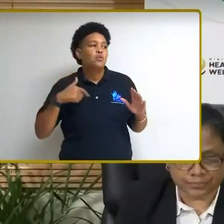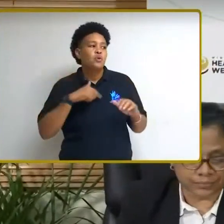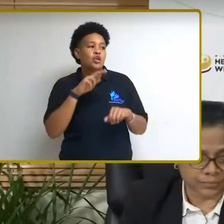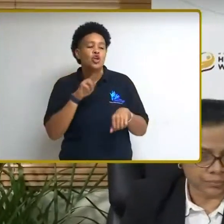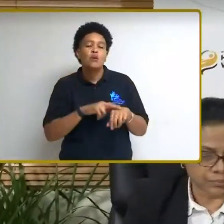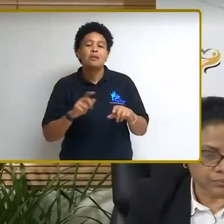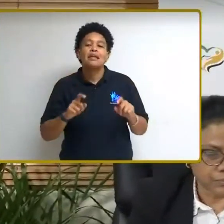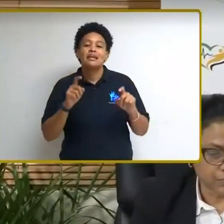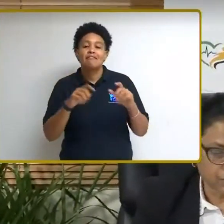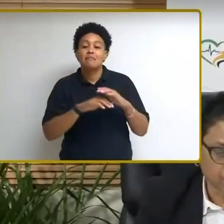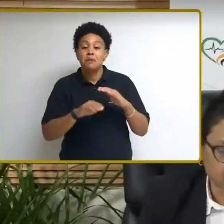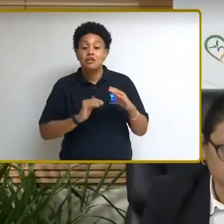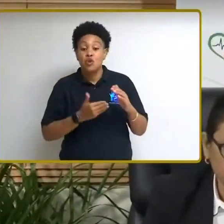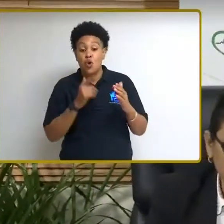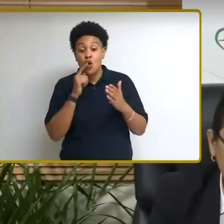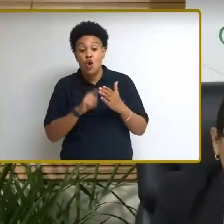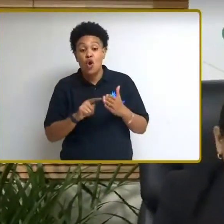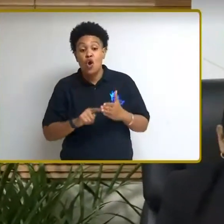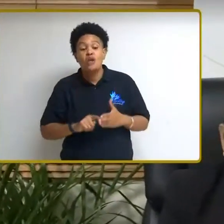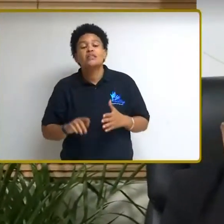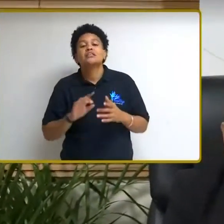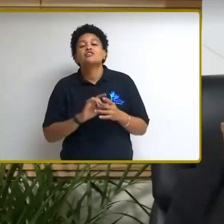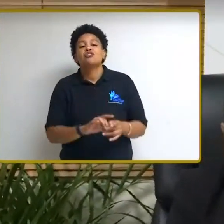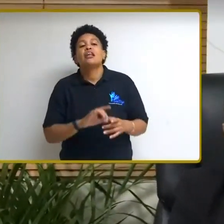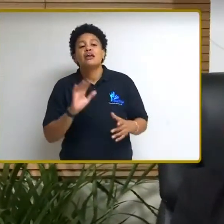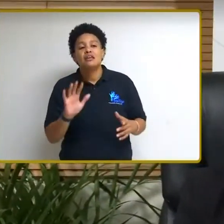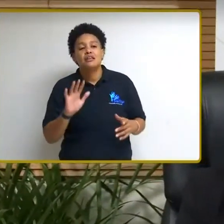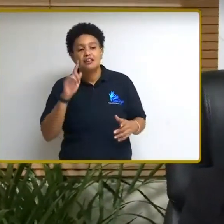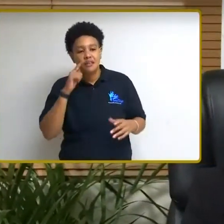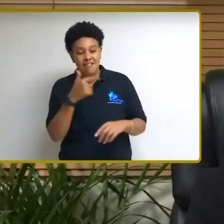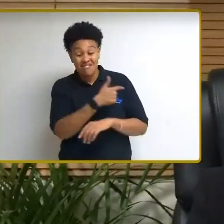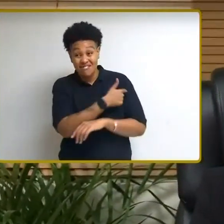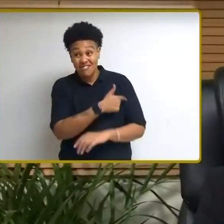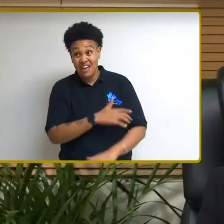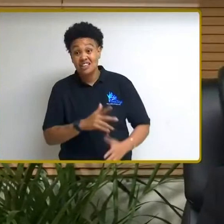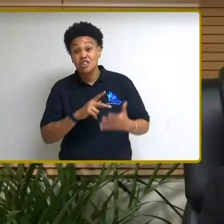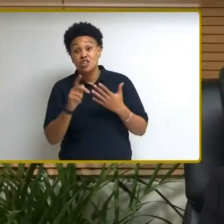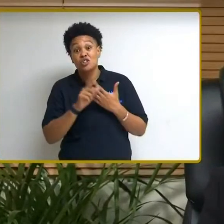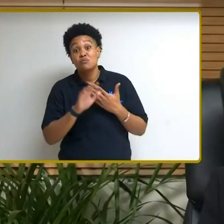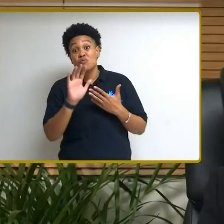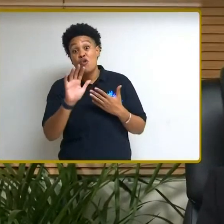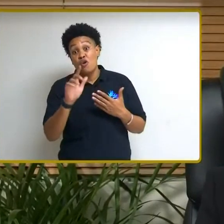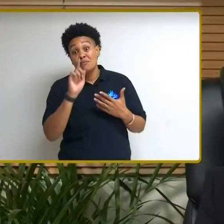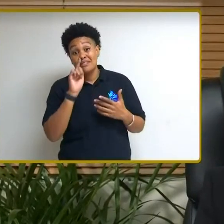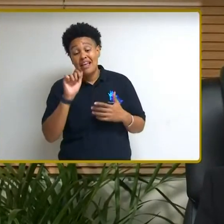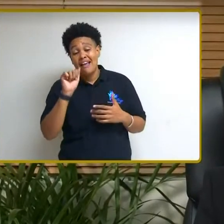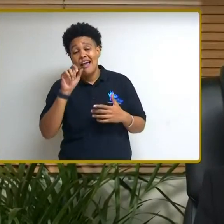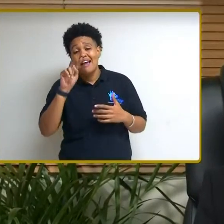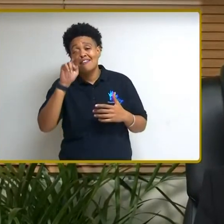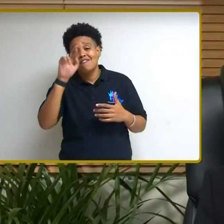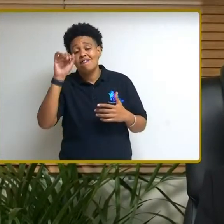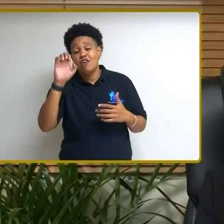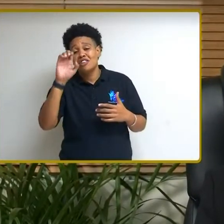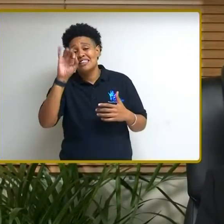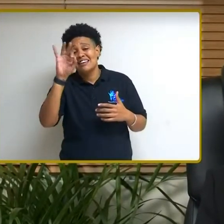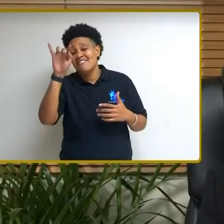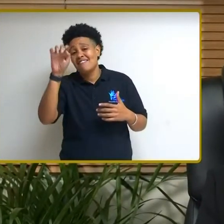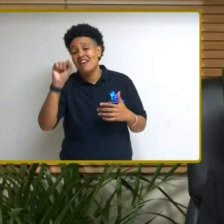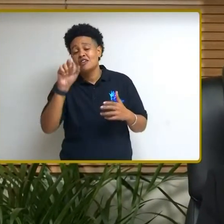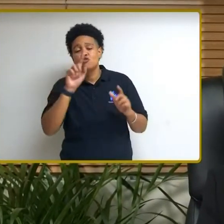give, based on our audits of the vaccination program, the adverse effects